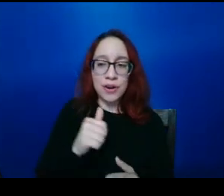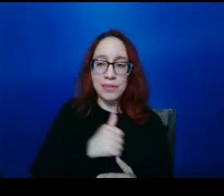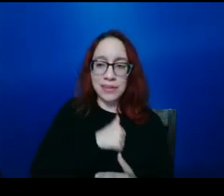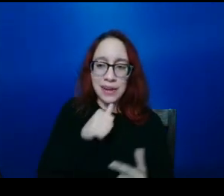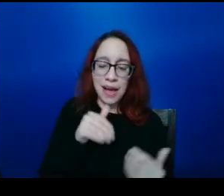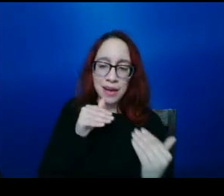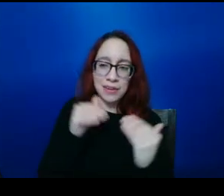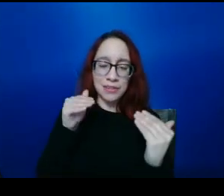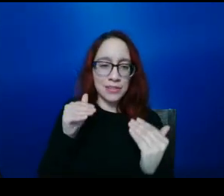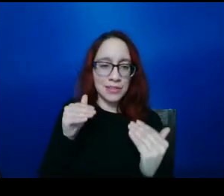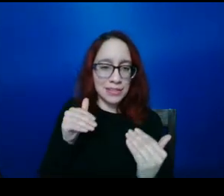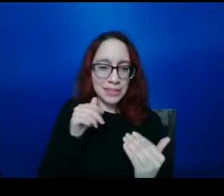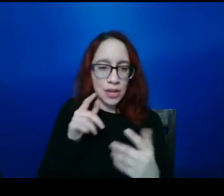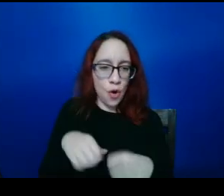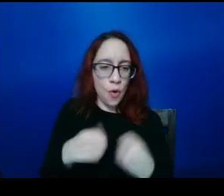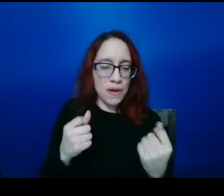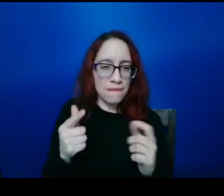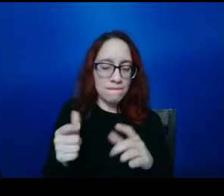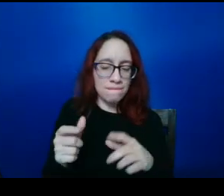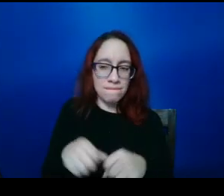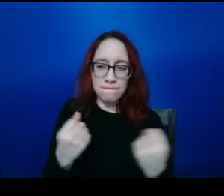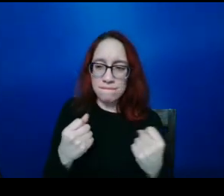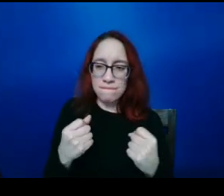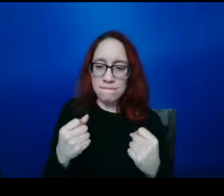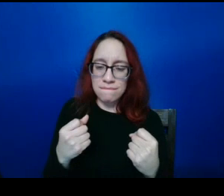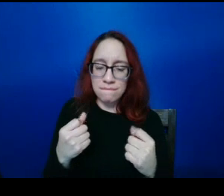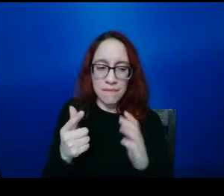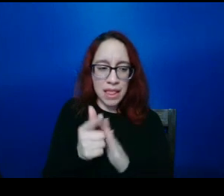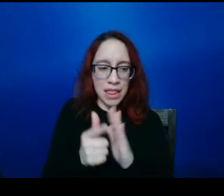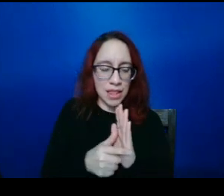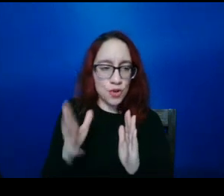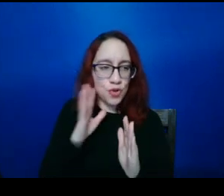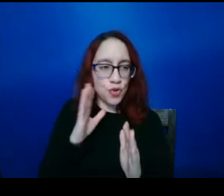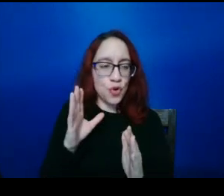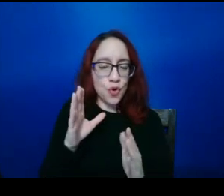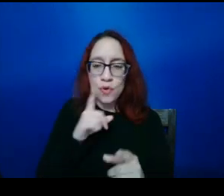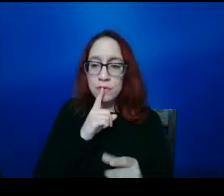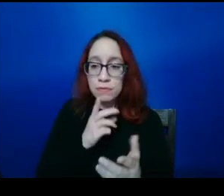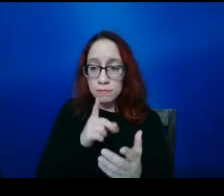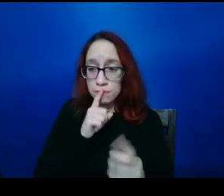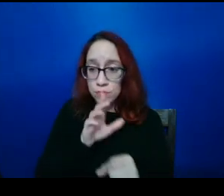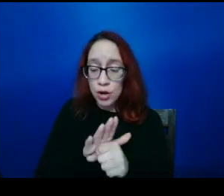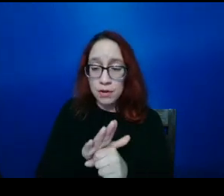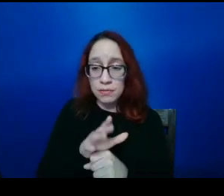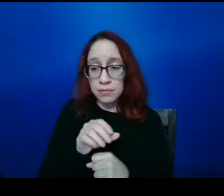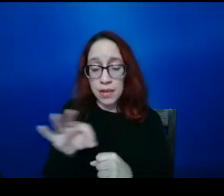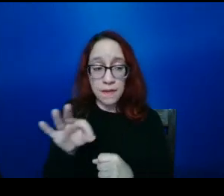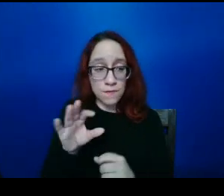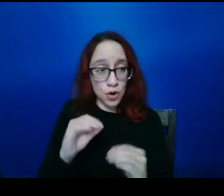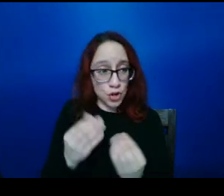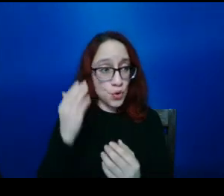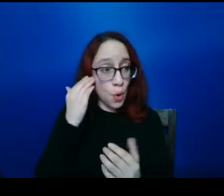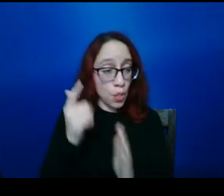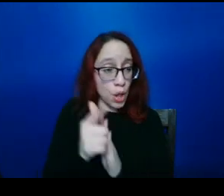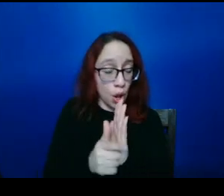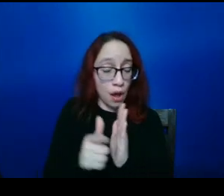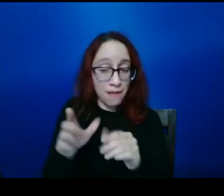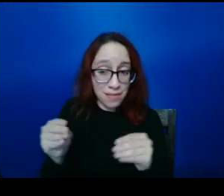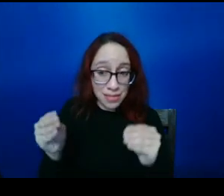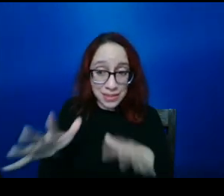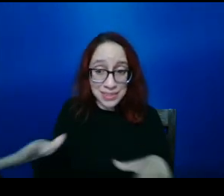to openly violate the law. Your oath of office is a judicial fact that you know the law of the land.